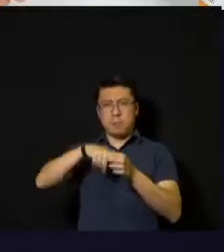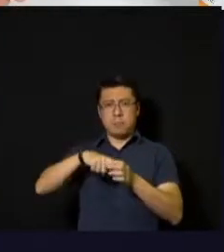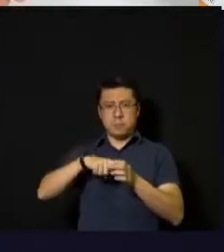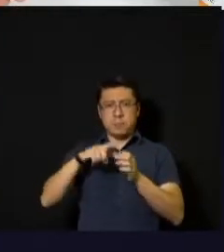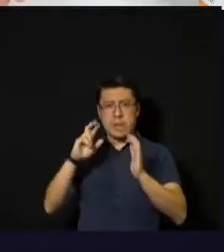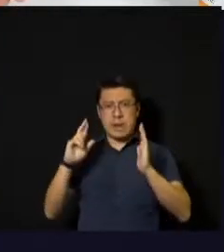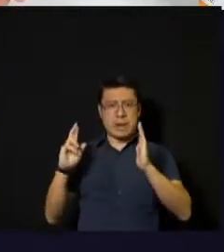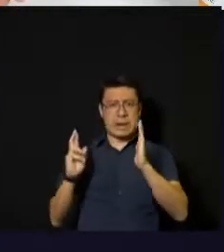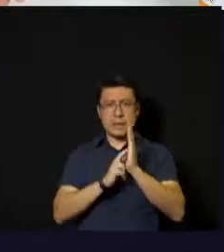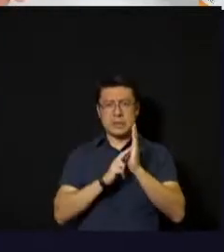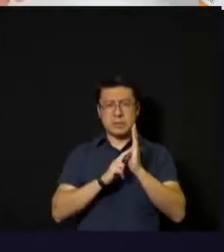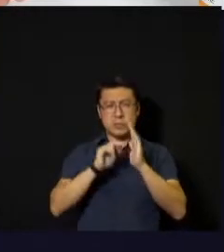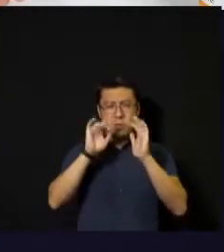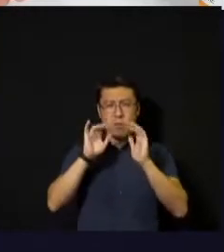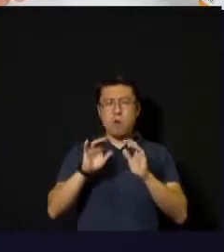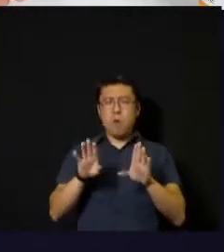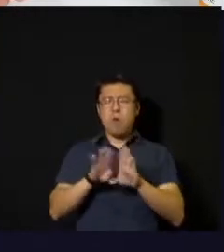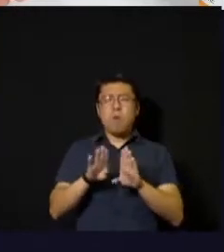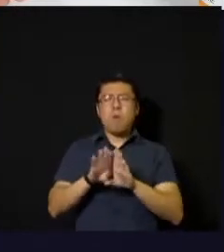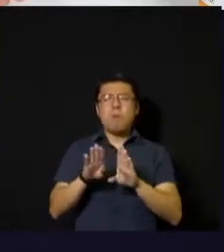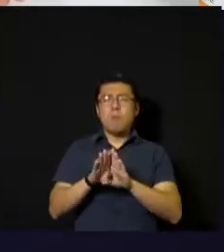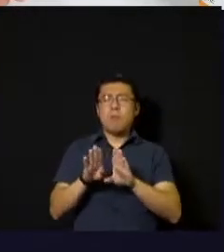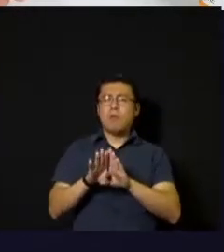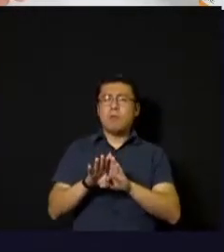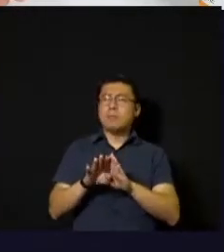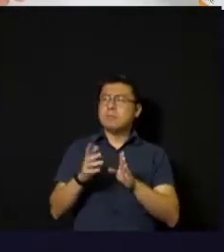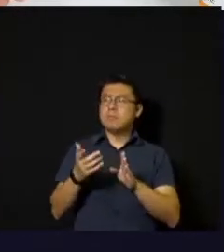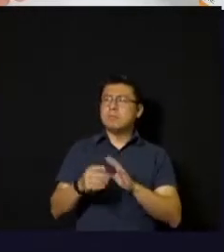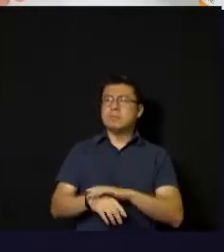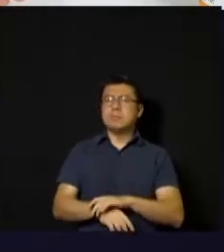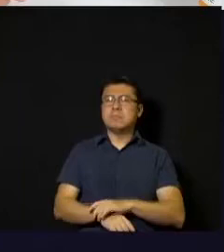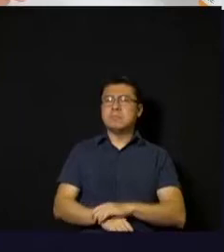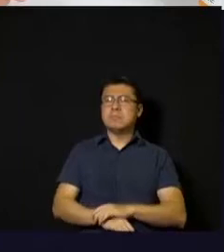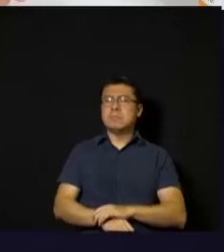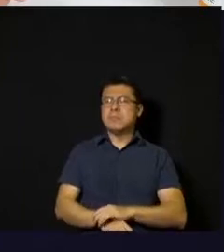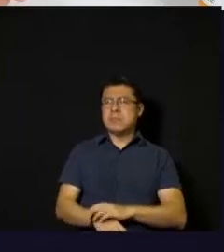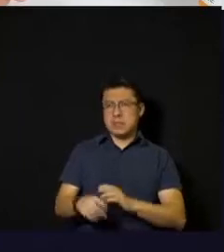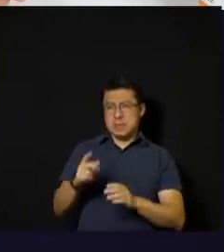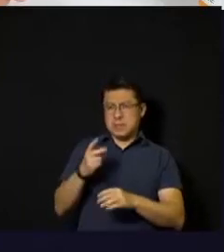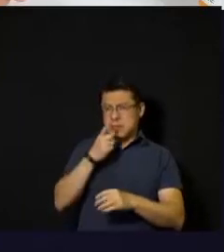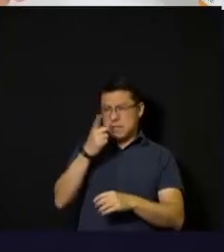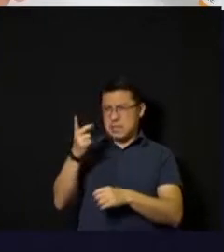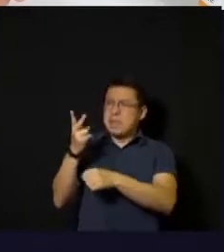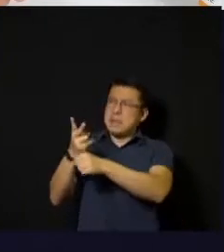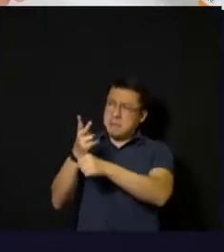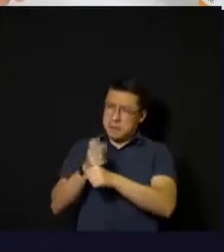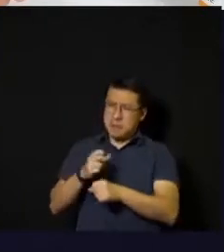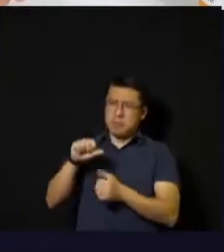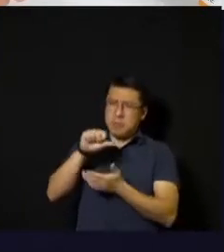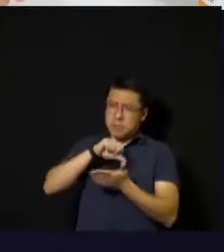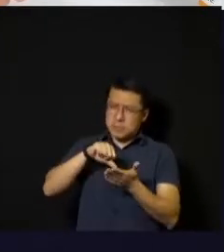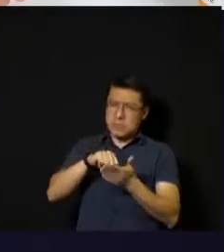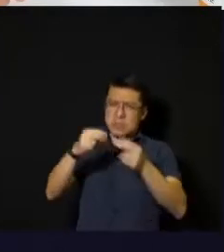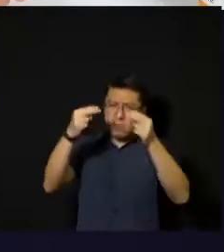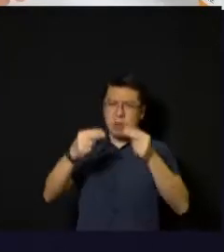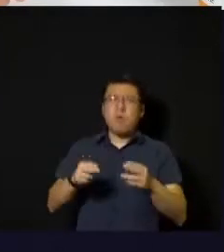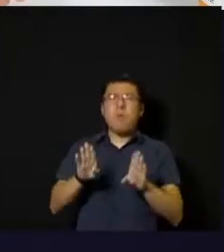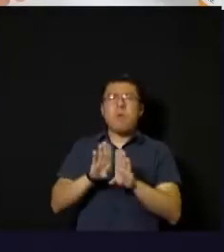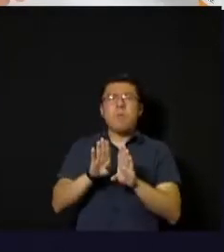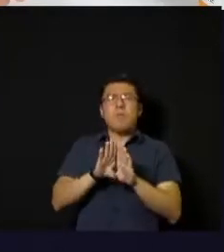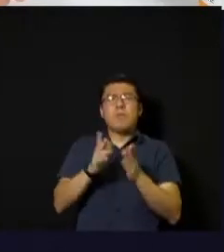Does it frighten you, or how do you take this step? Hey, I'm inviting you to my business center. How do you do